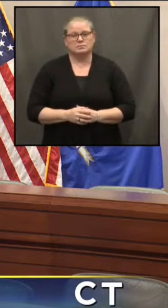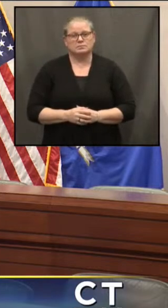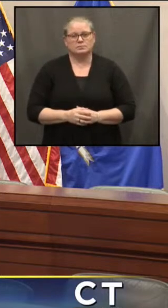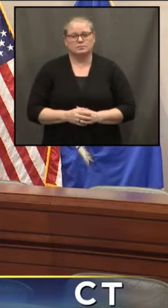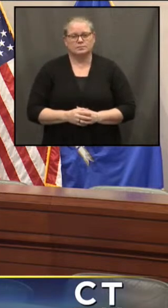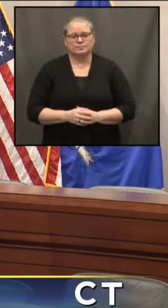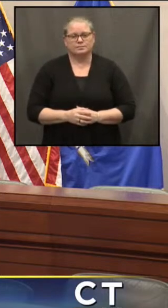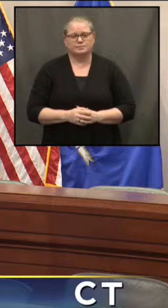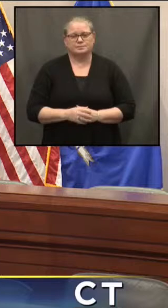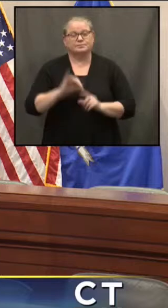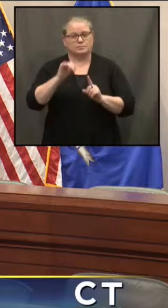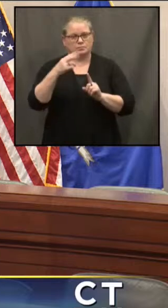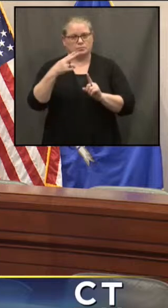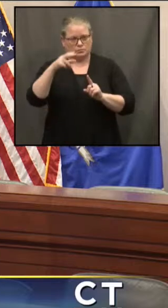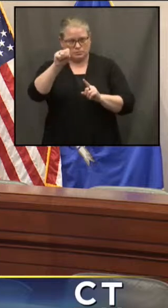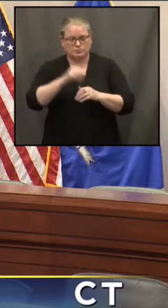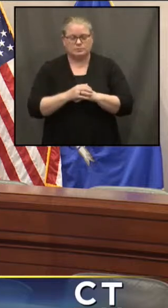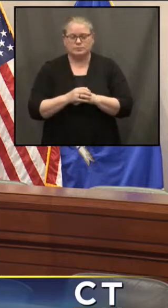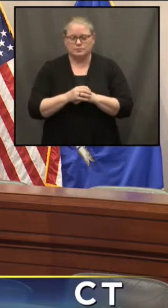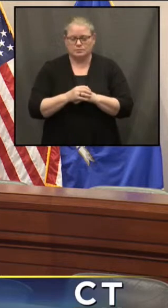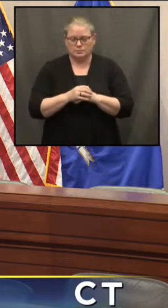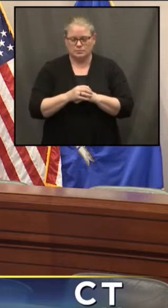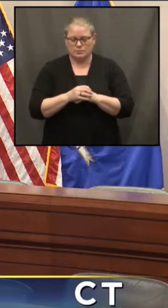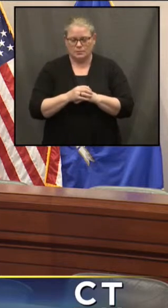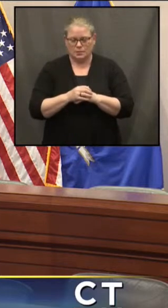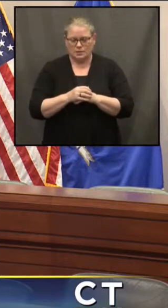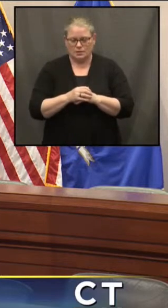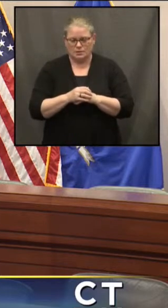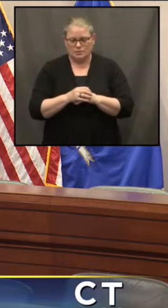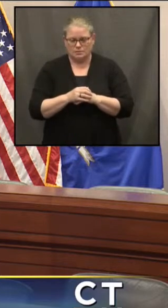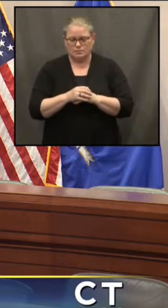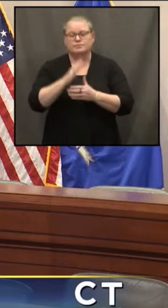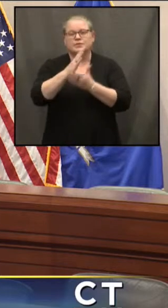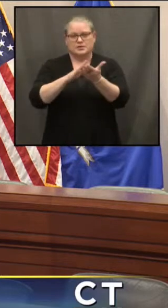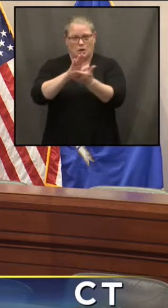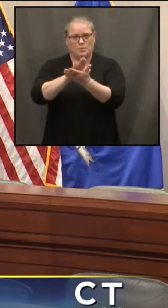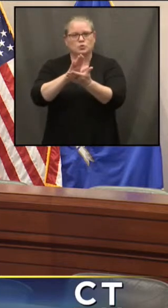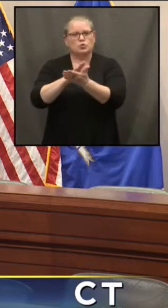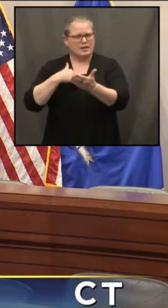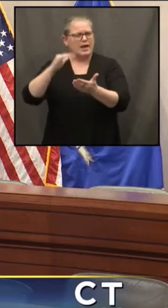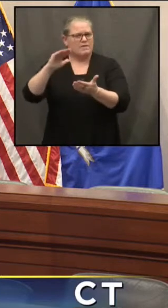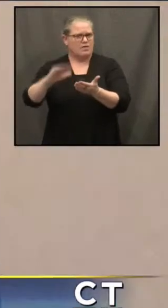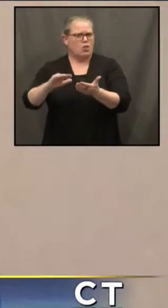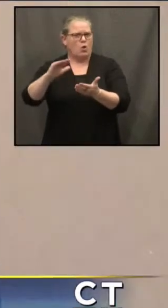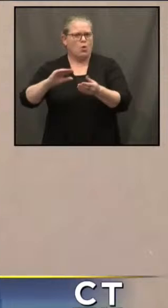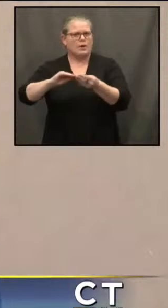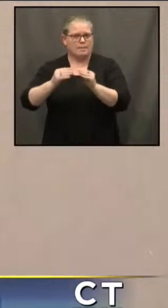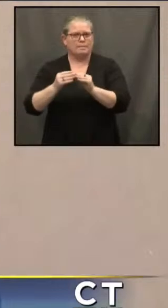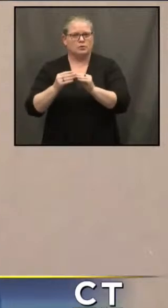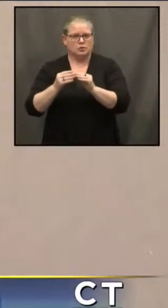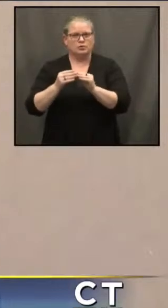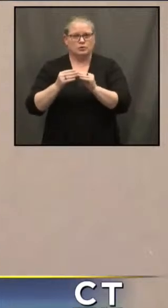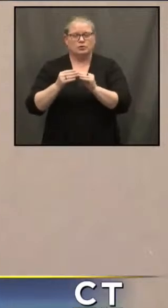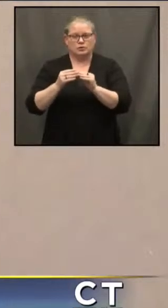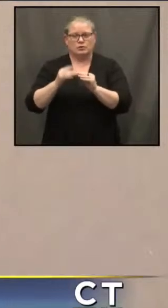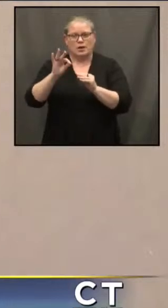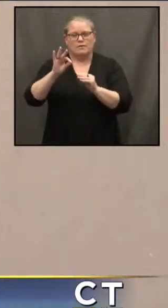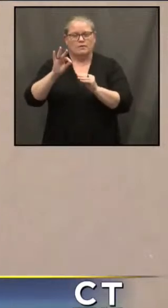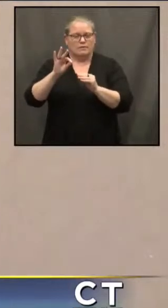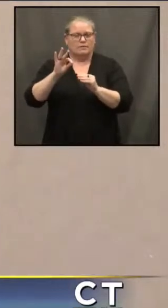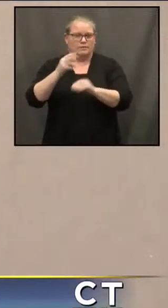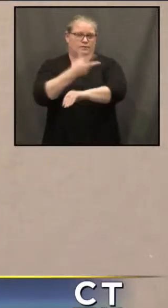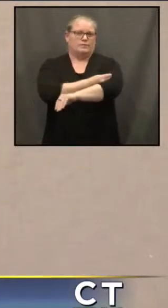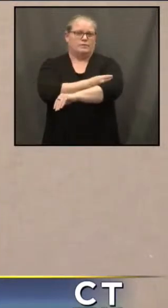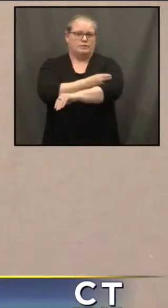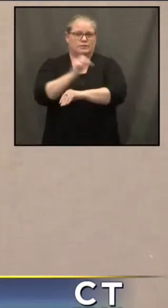Sure. I mean, yes, if there's, where there are schools that have lower rates, yeah, that is, of course, of concern to us. And that's one of the reasons we collected this